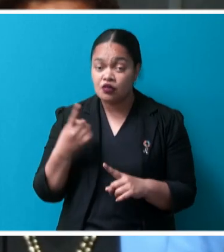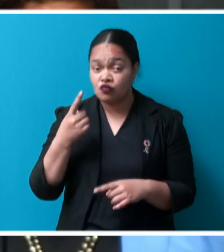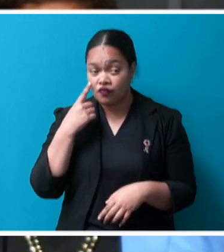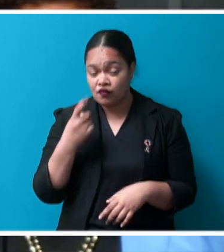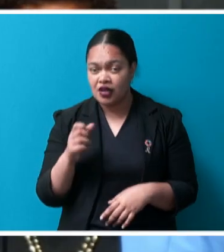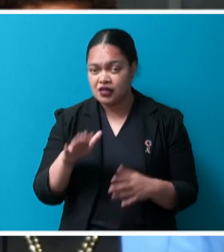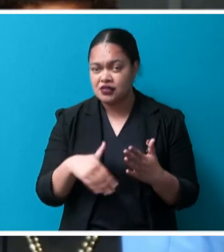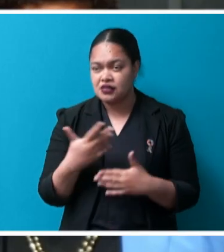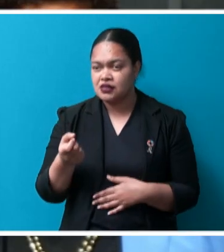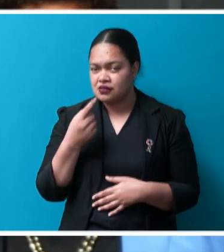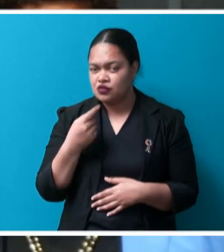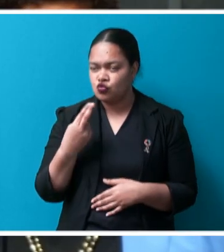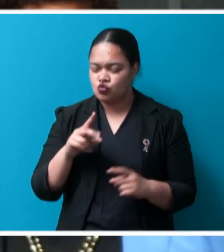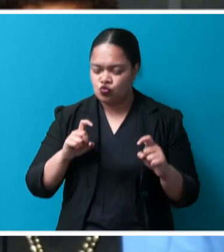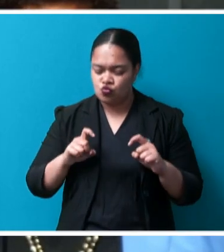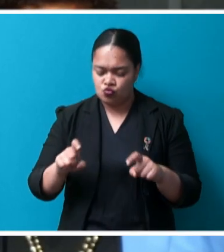tablet difficult to sustain.